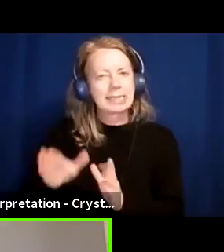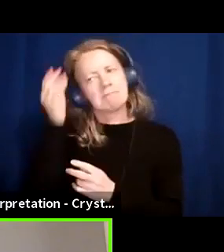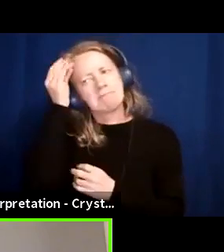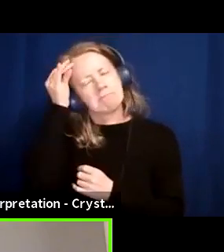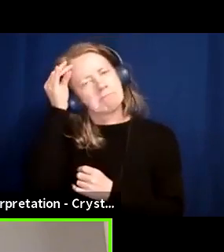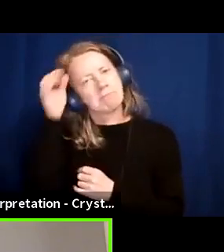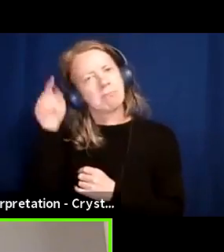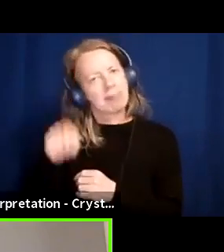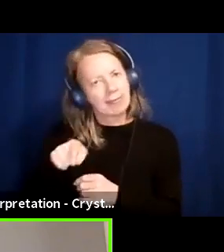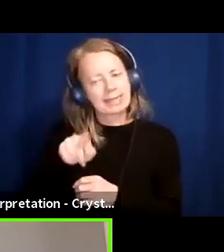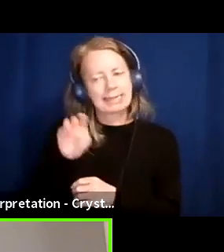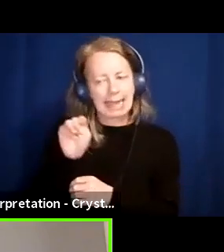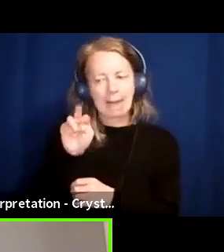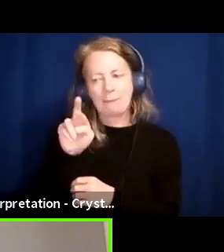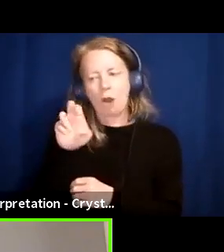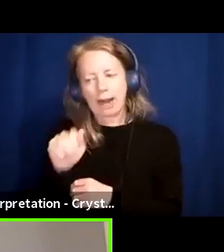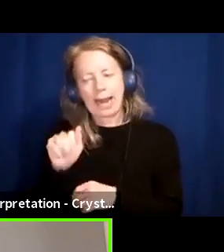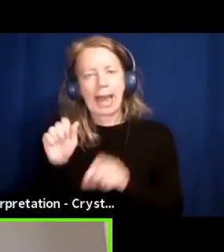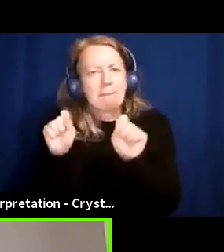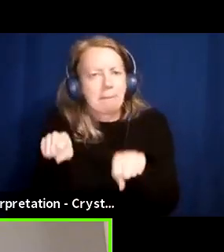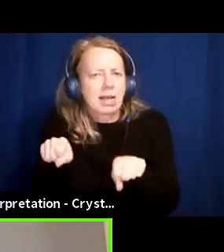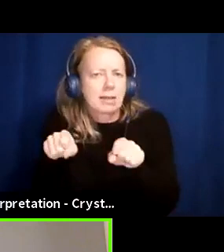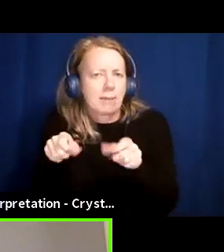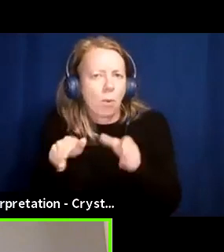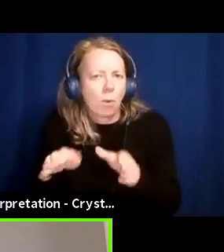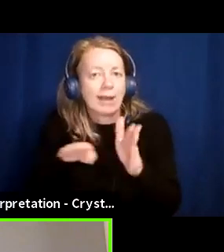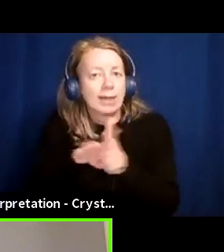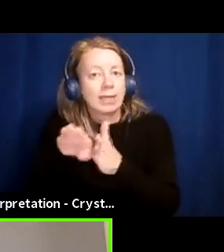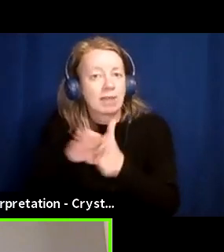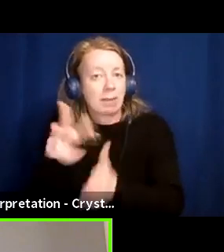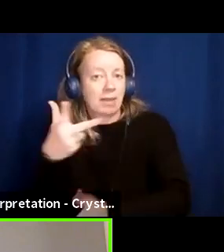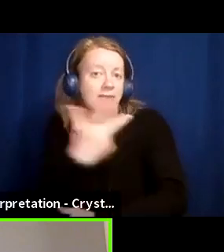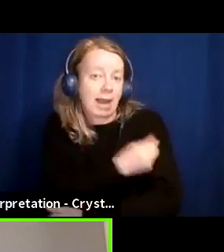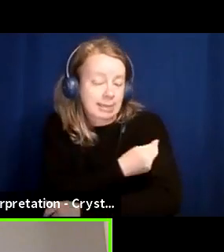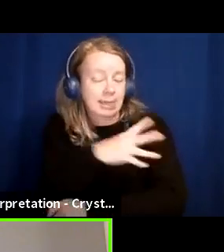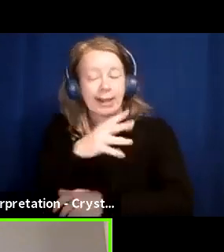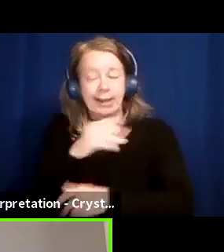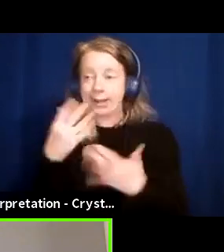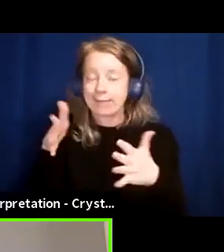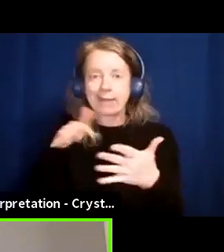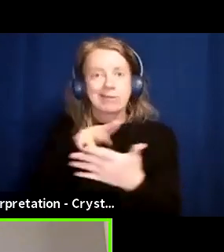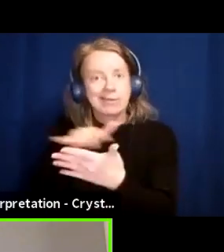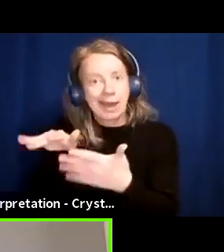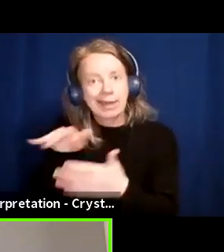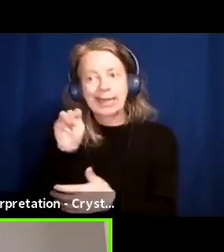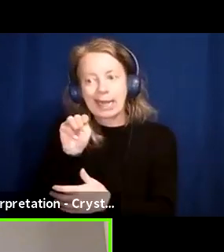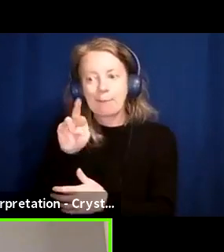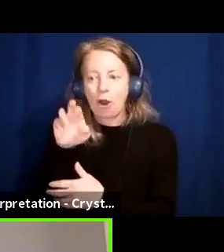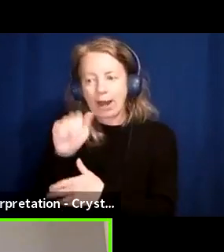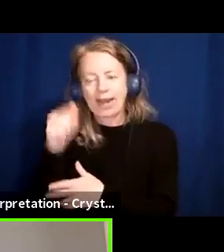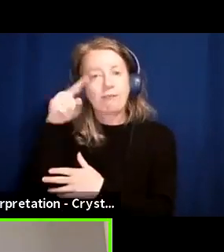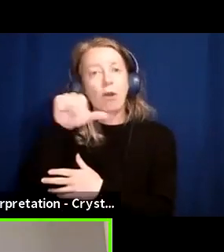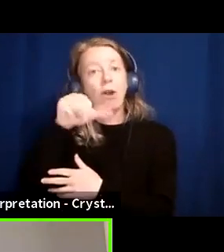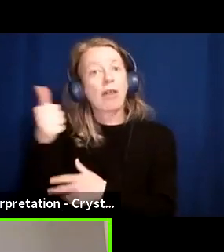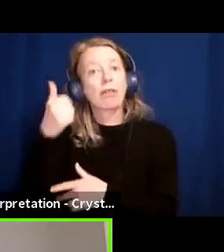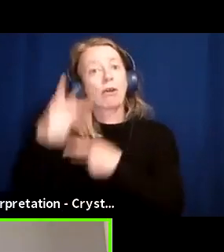way for vaccine development. They've even studied it for other diseases like